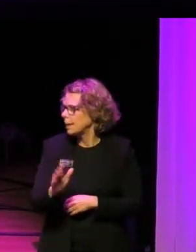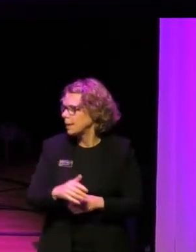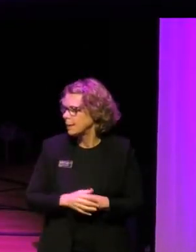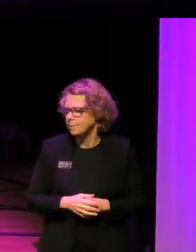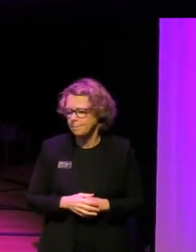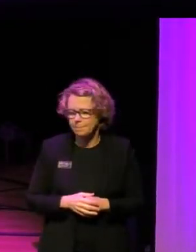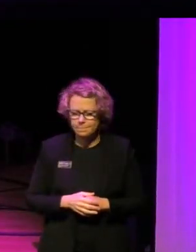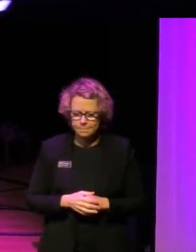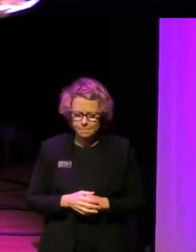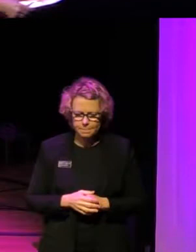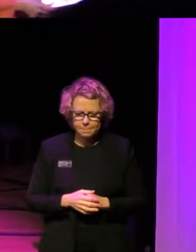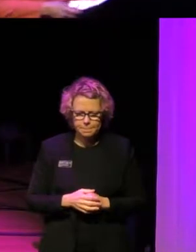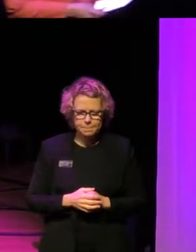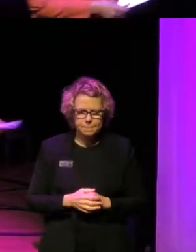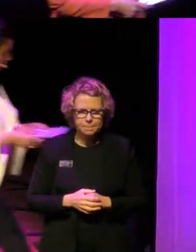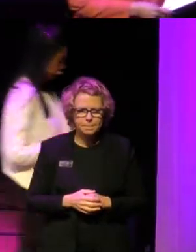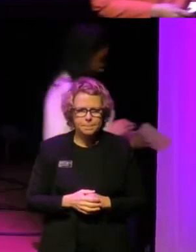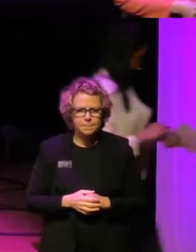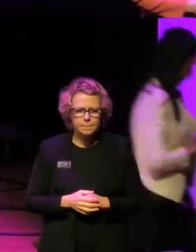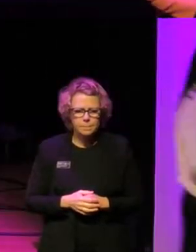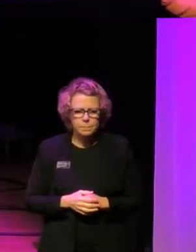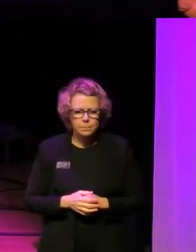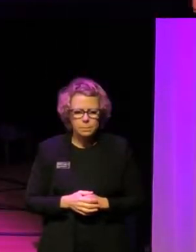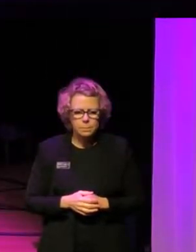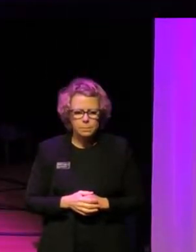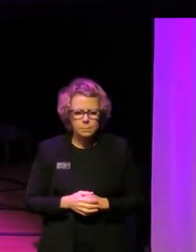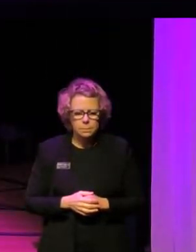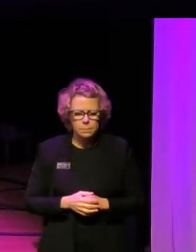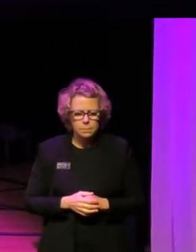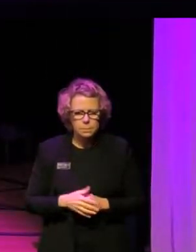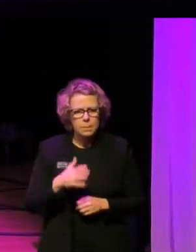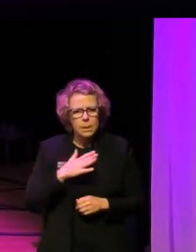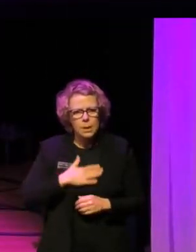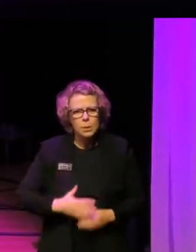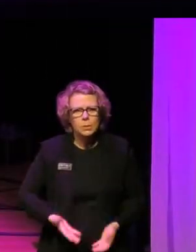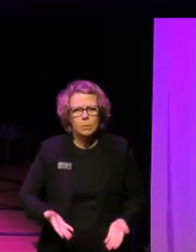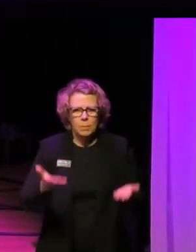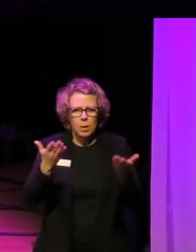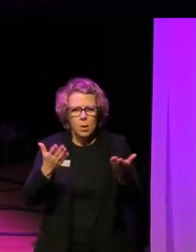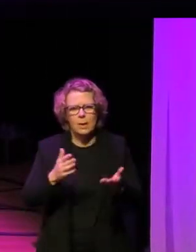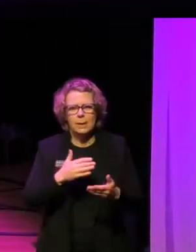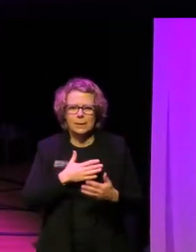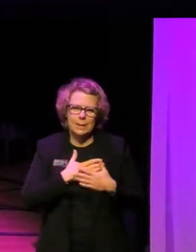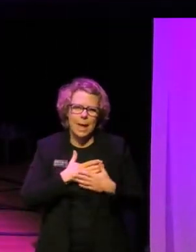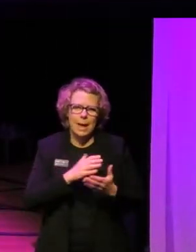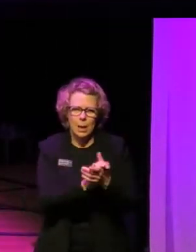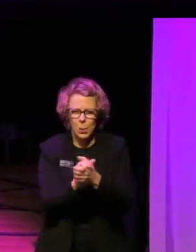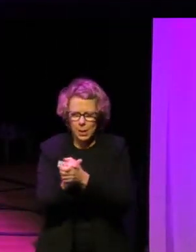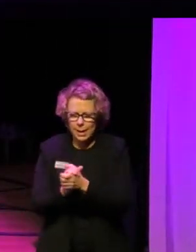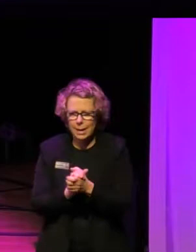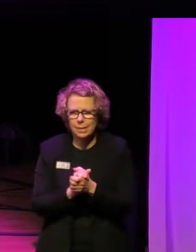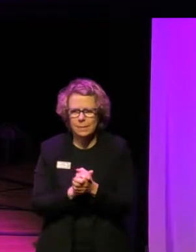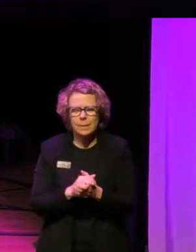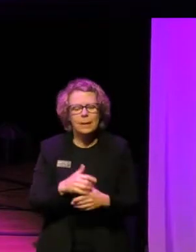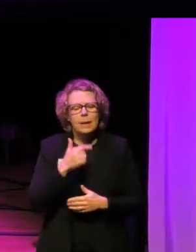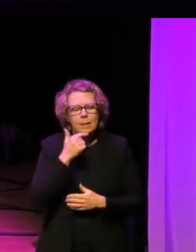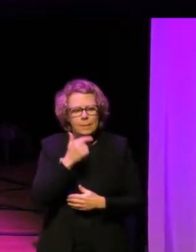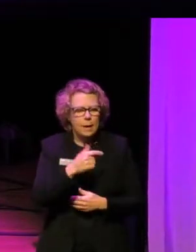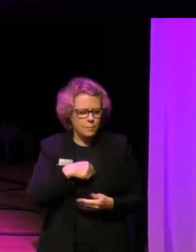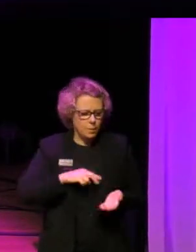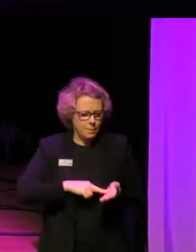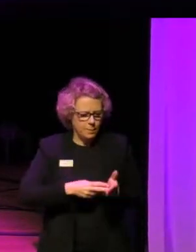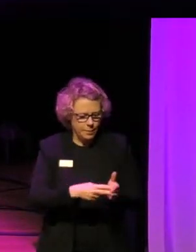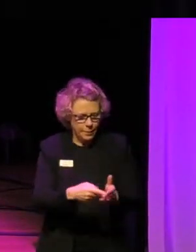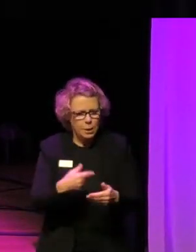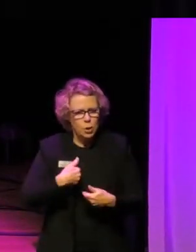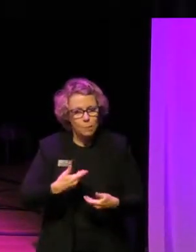Good morning, dear colleagues. thank you to the organizers for the